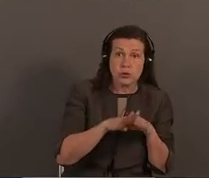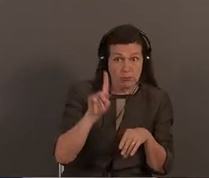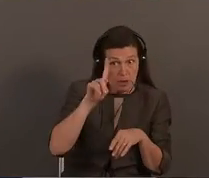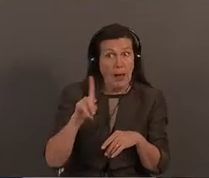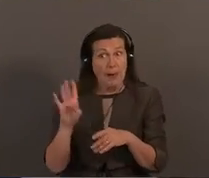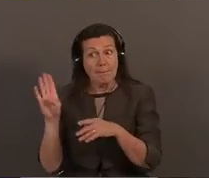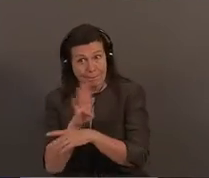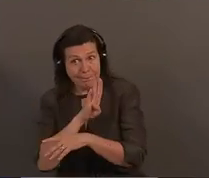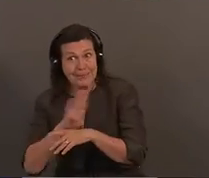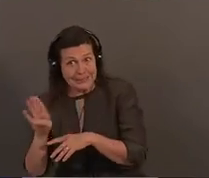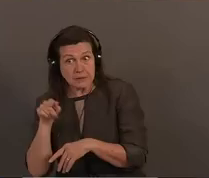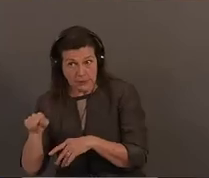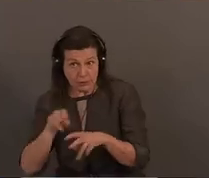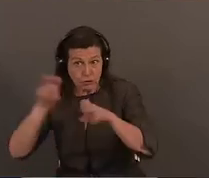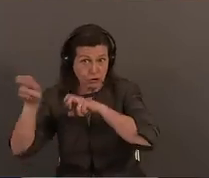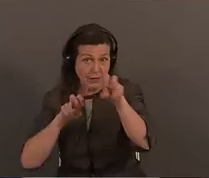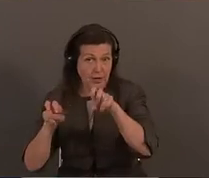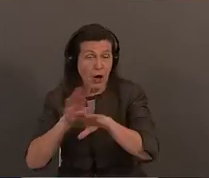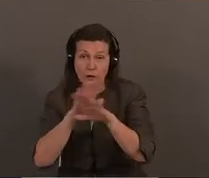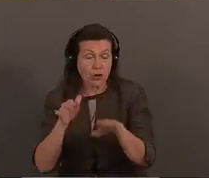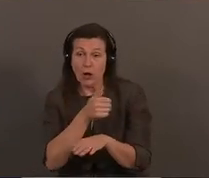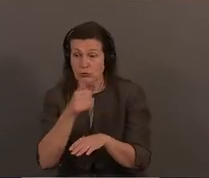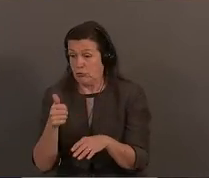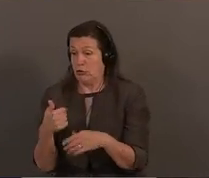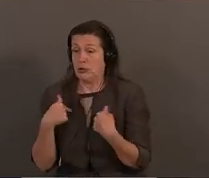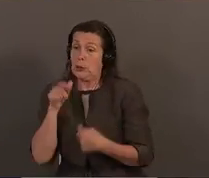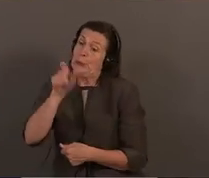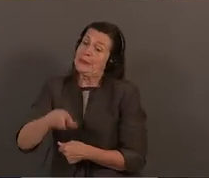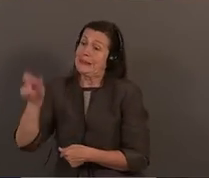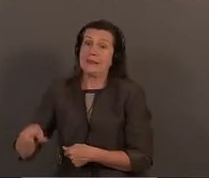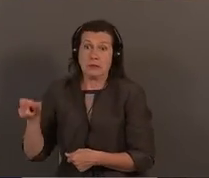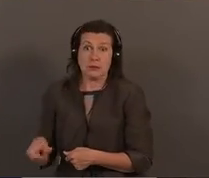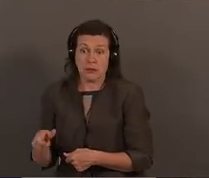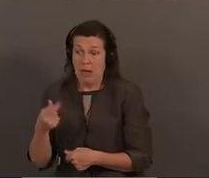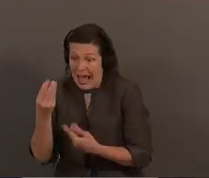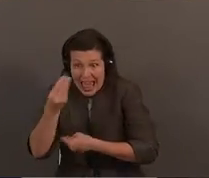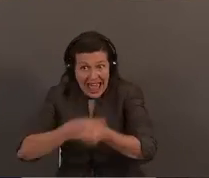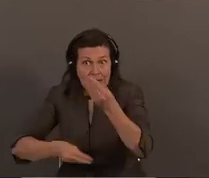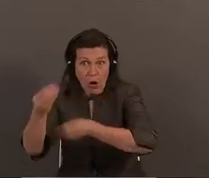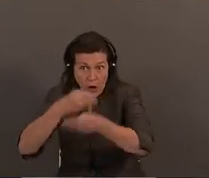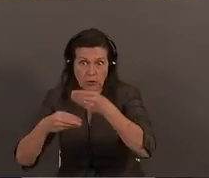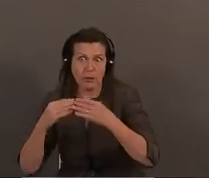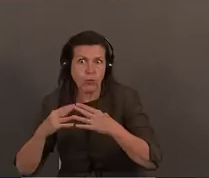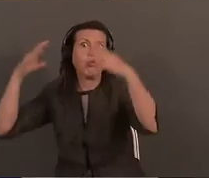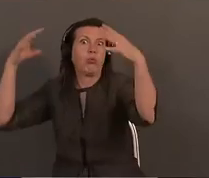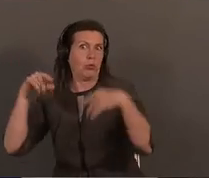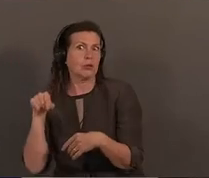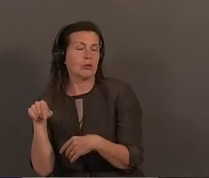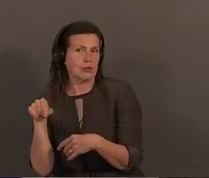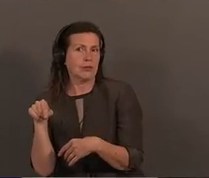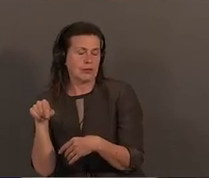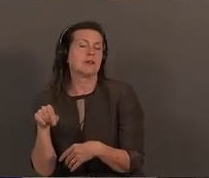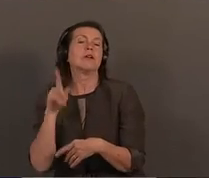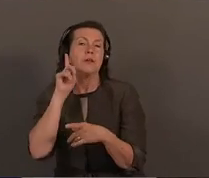SMEs. So it's not just the private sector that is benefiting, it's the whole economy. So this is a very important point. And I would also like to